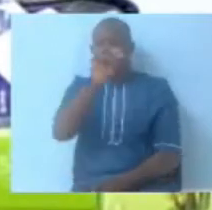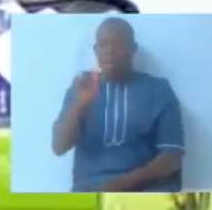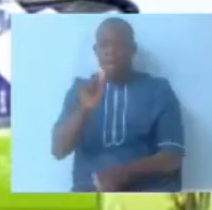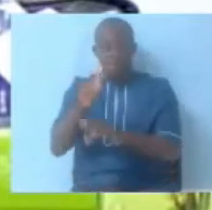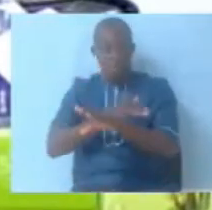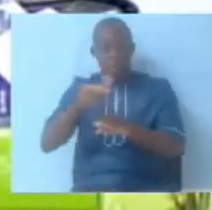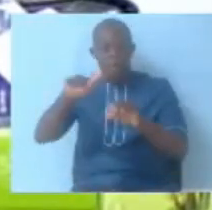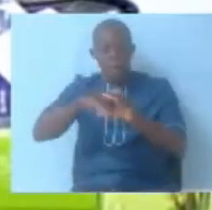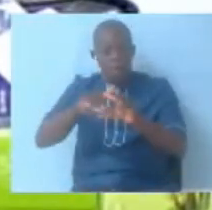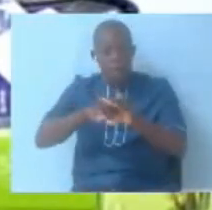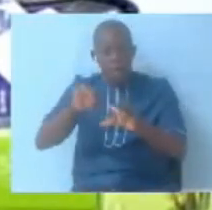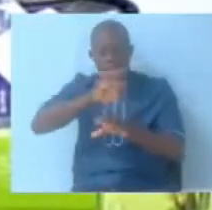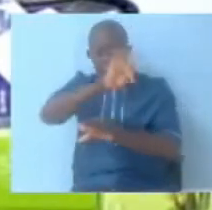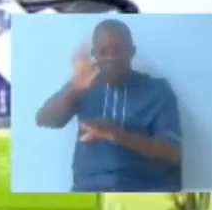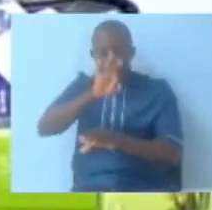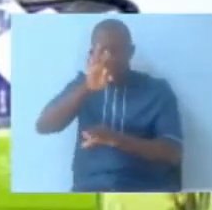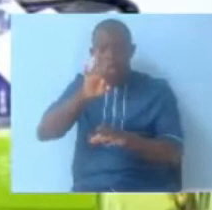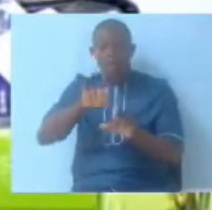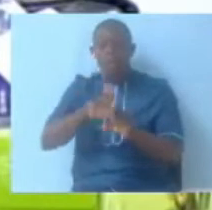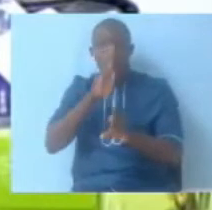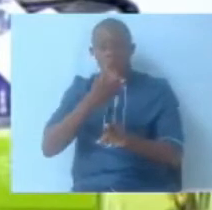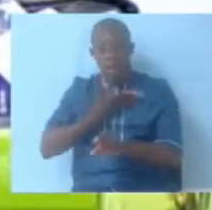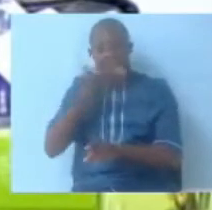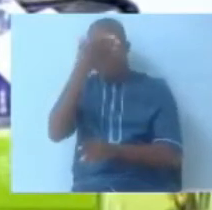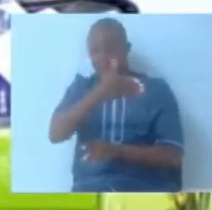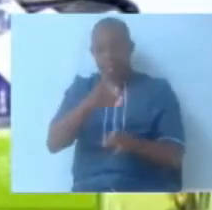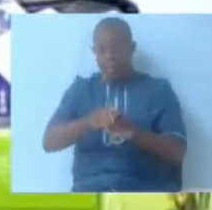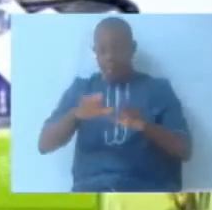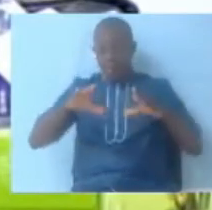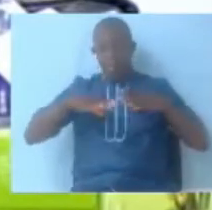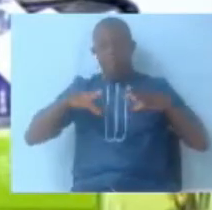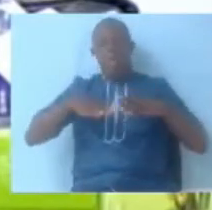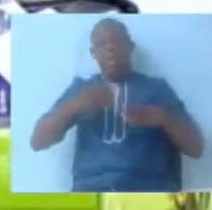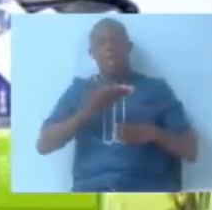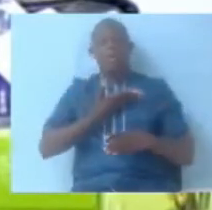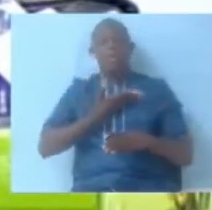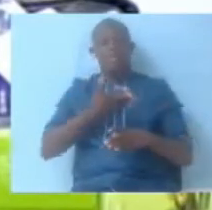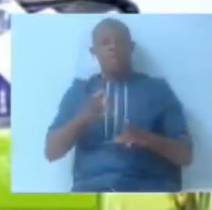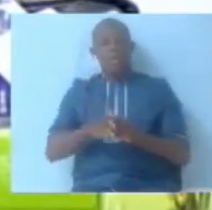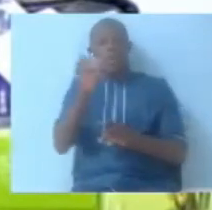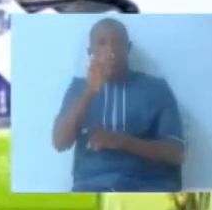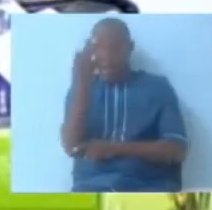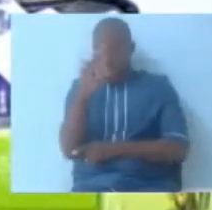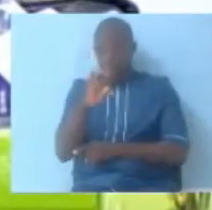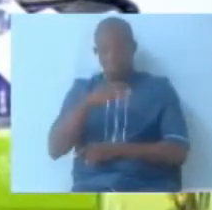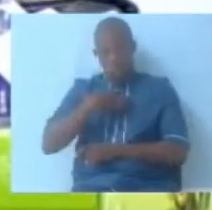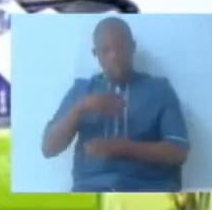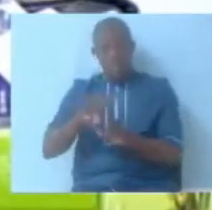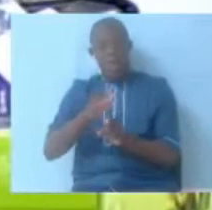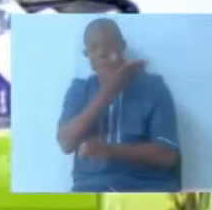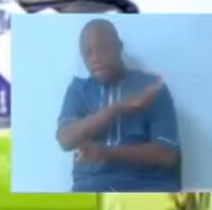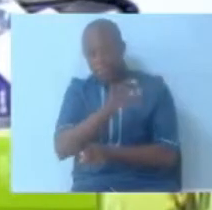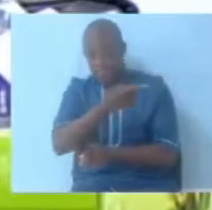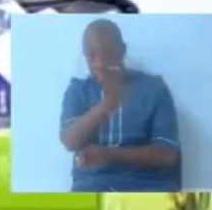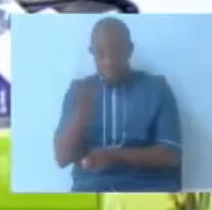were prepared if I was to distract them. Certainly there was going to be a big showdown between them and the security.